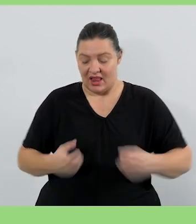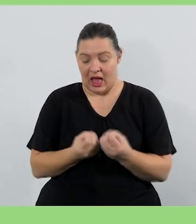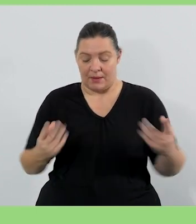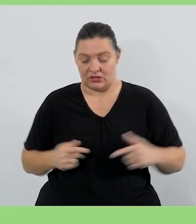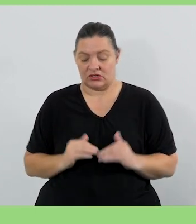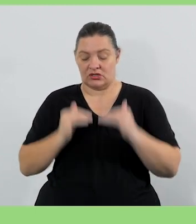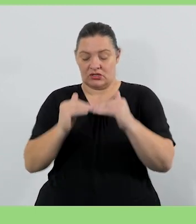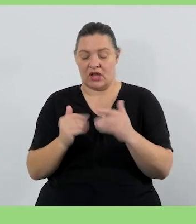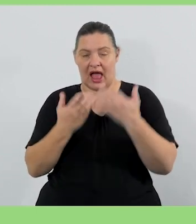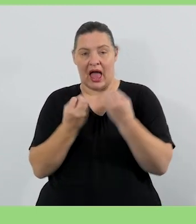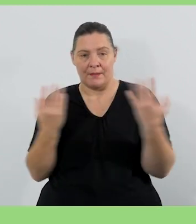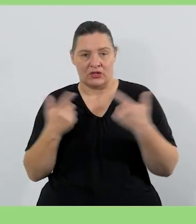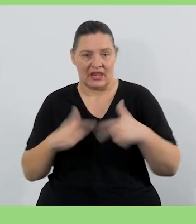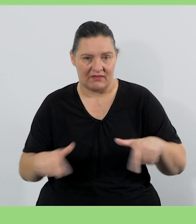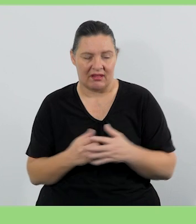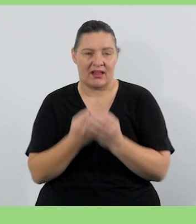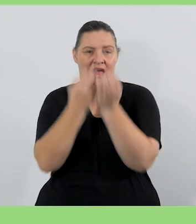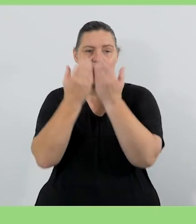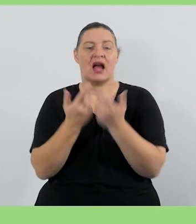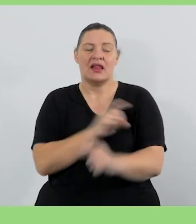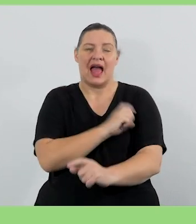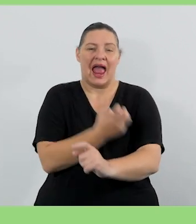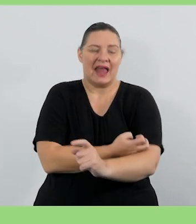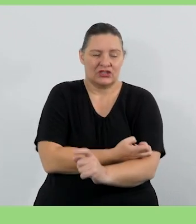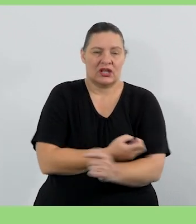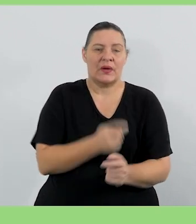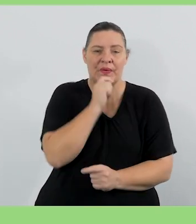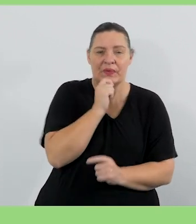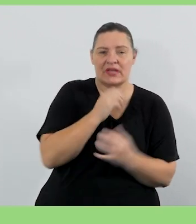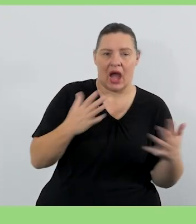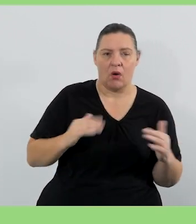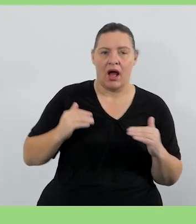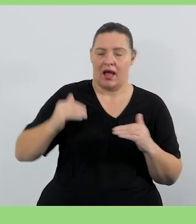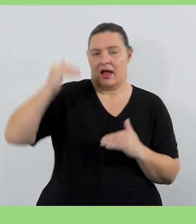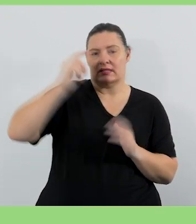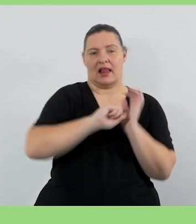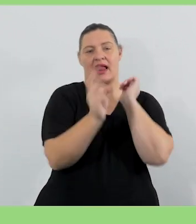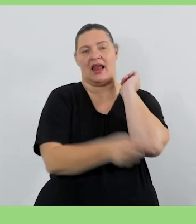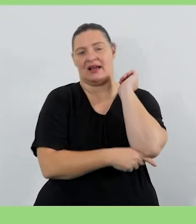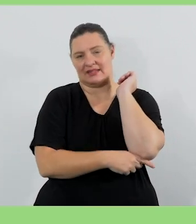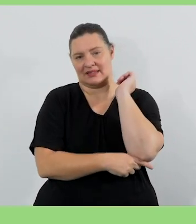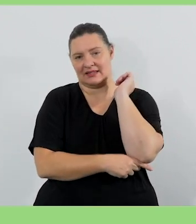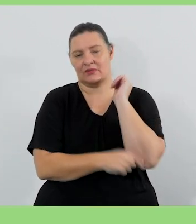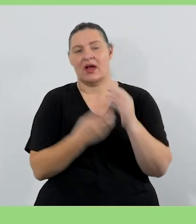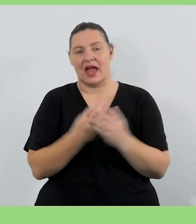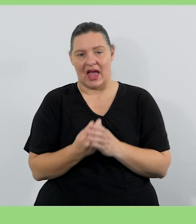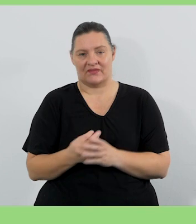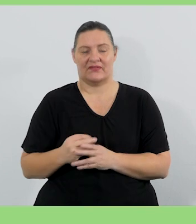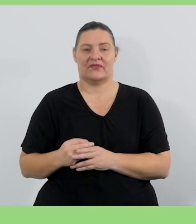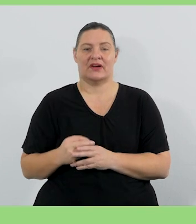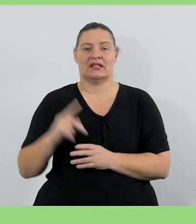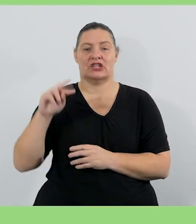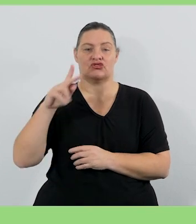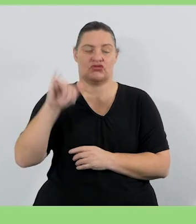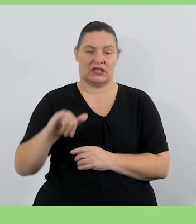level, and then how the energy is spent going up until the last parts where we have our